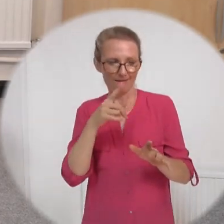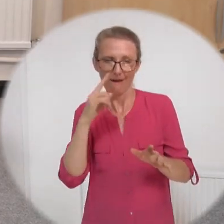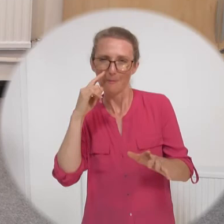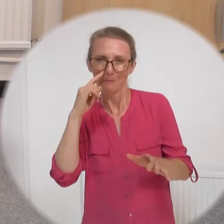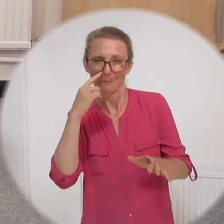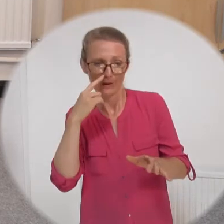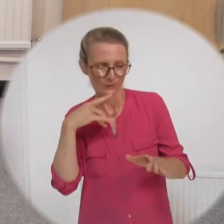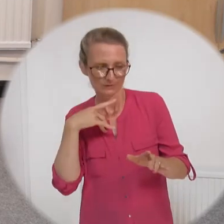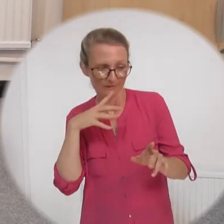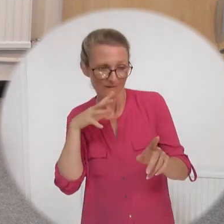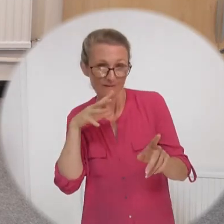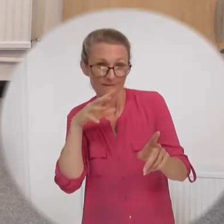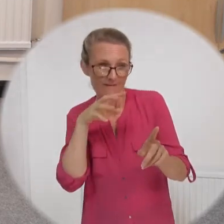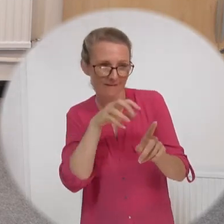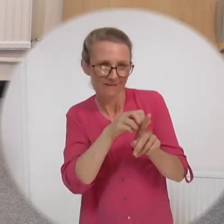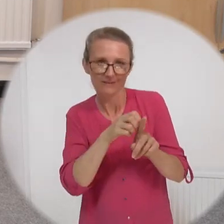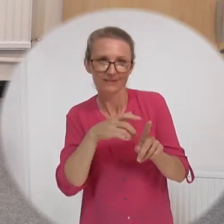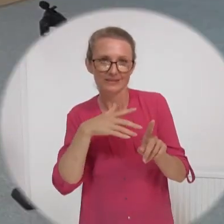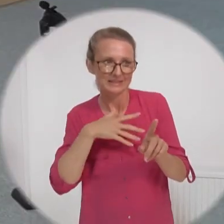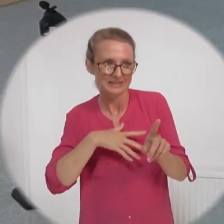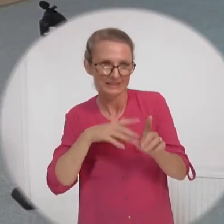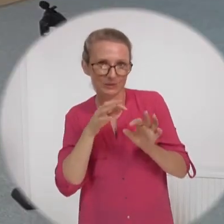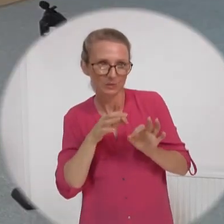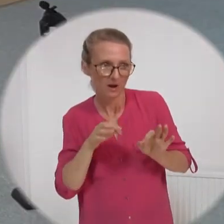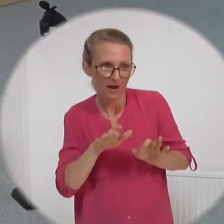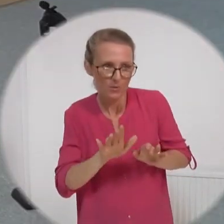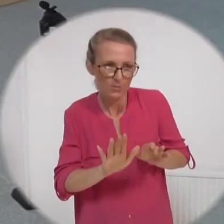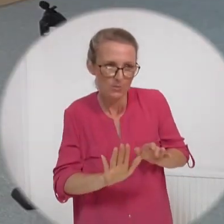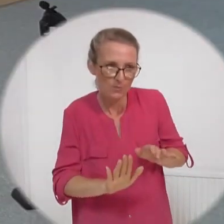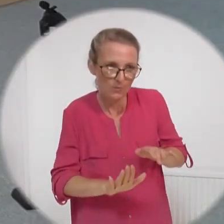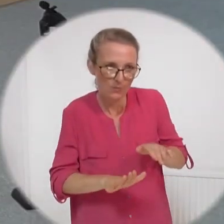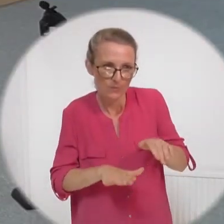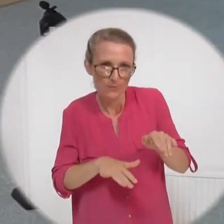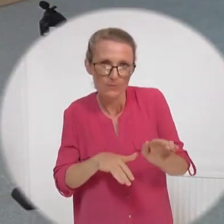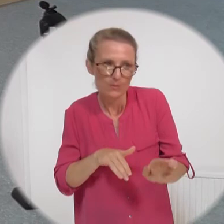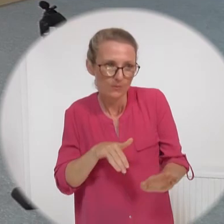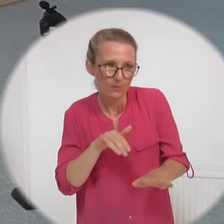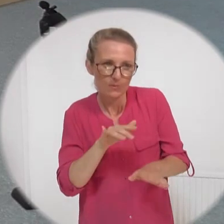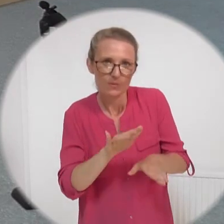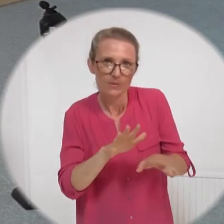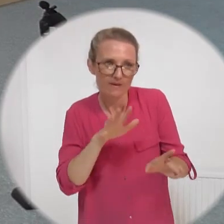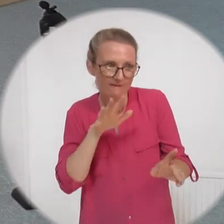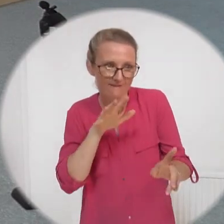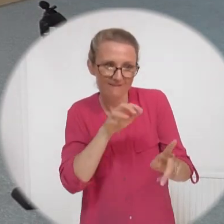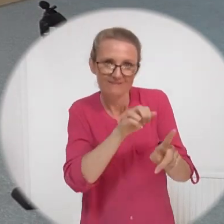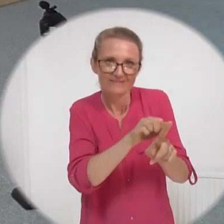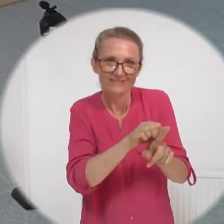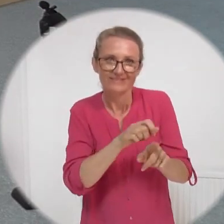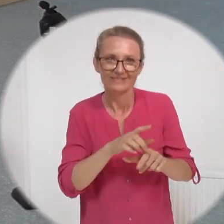not want to be noticed by them. So it's this. We're looking forwards with our sleepy tiger eyes.